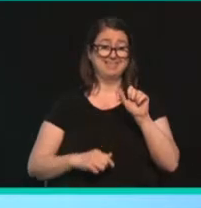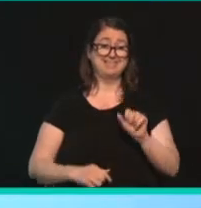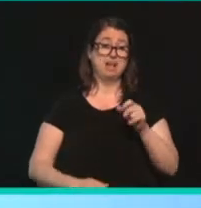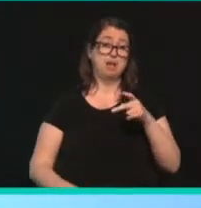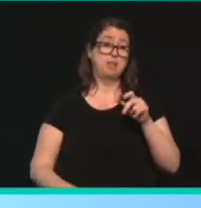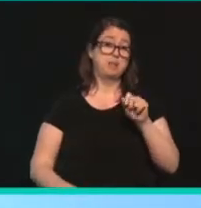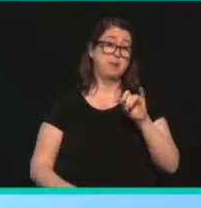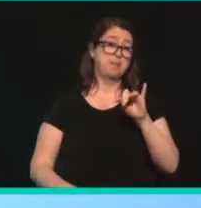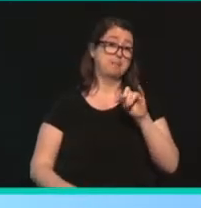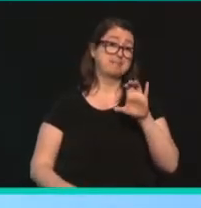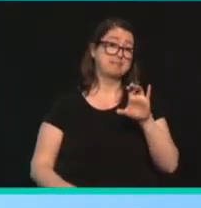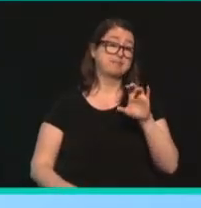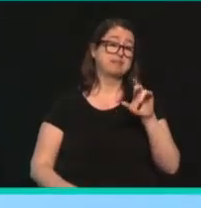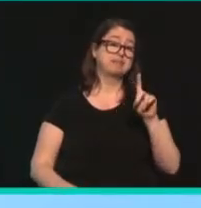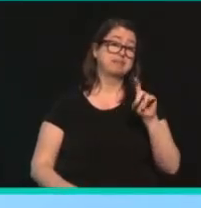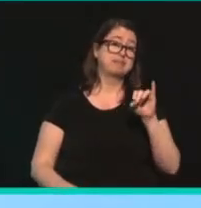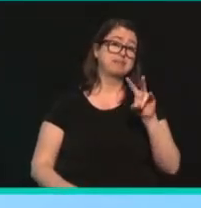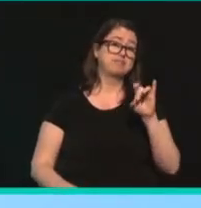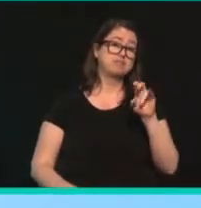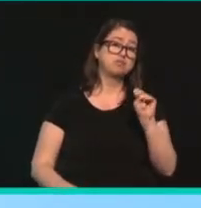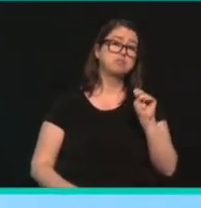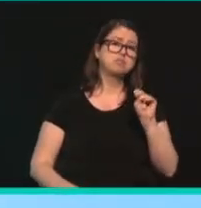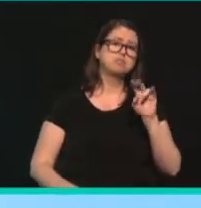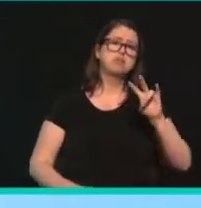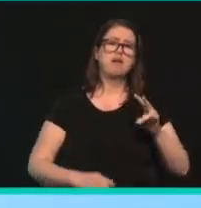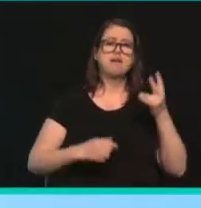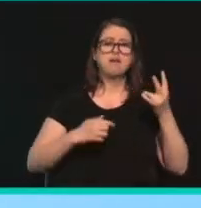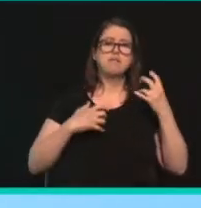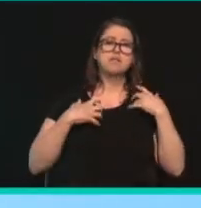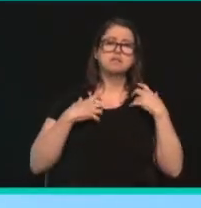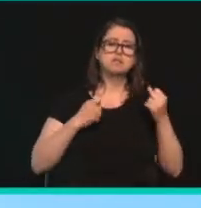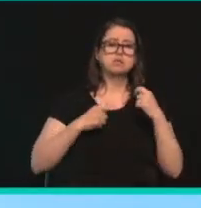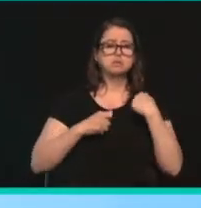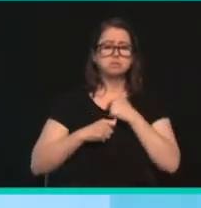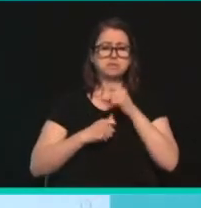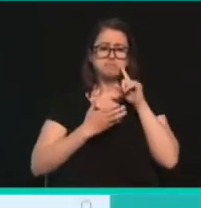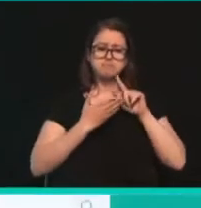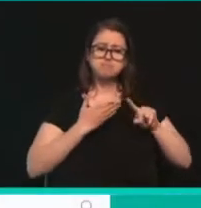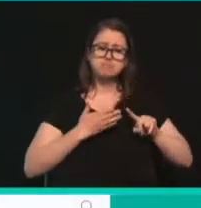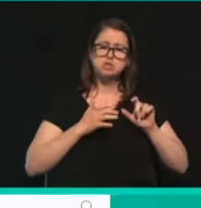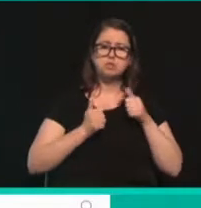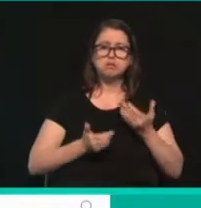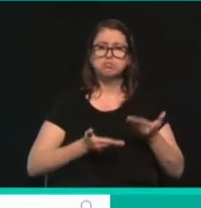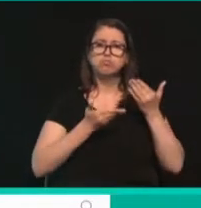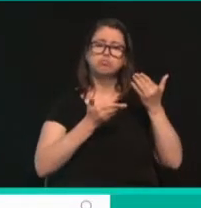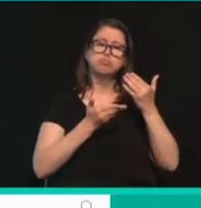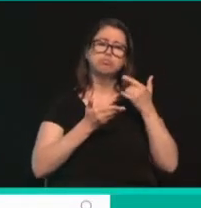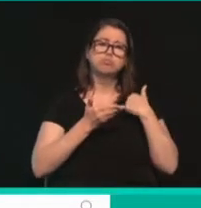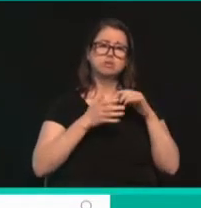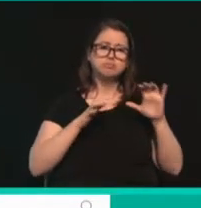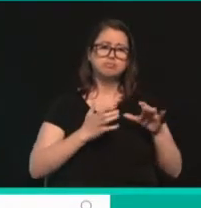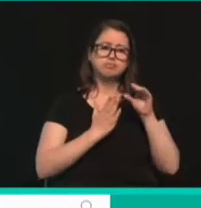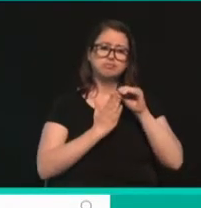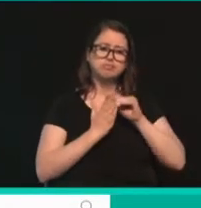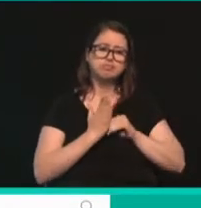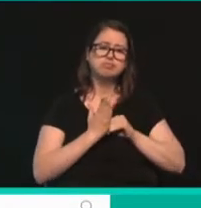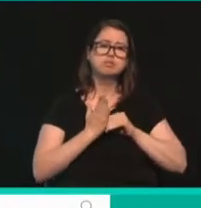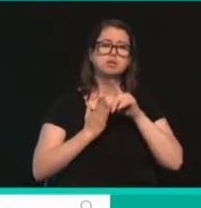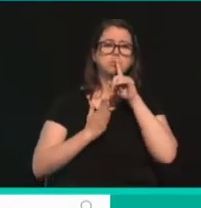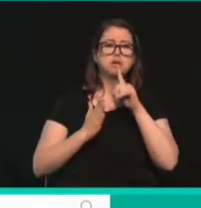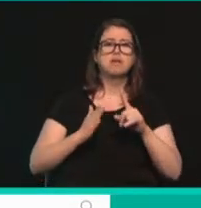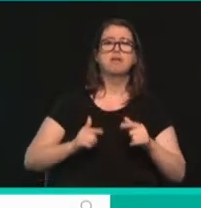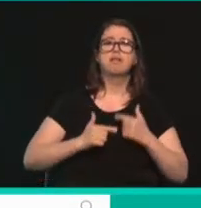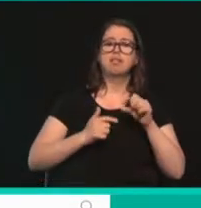under Adventist Health. We've created a brand called Elya Wellness, which means empowering lifestyle